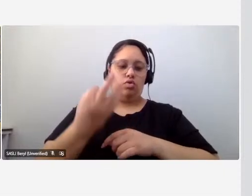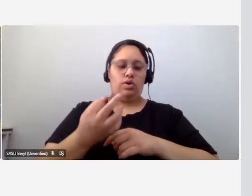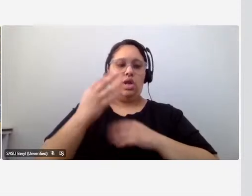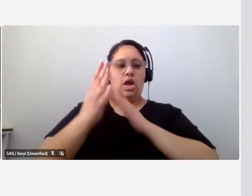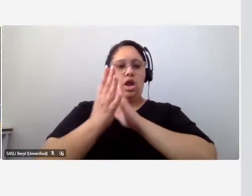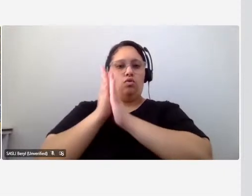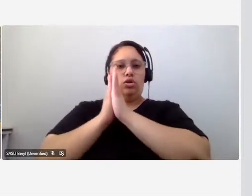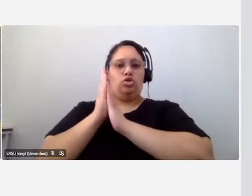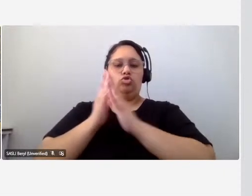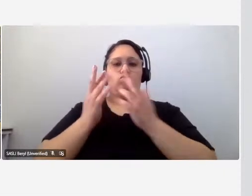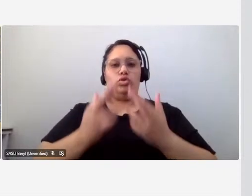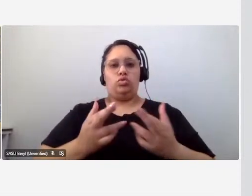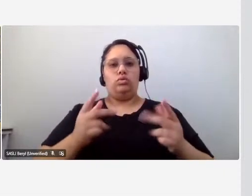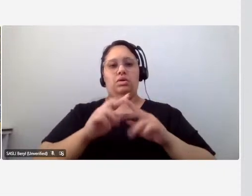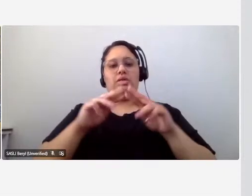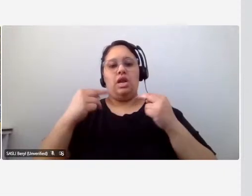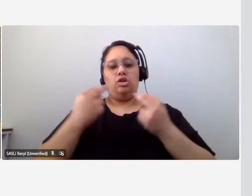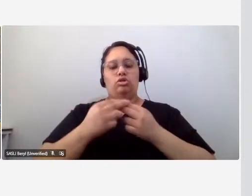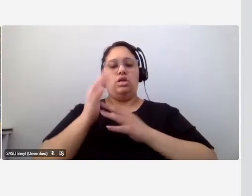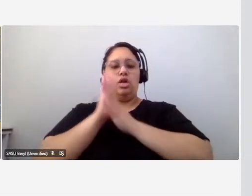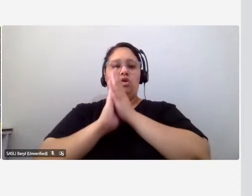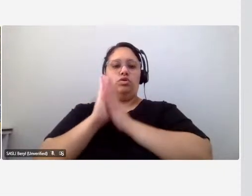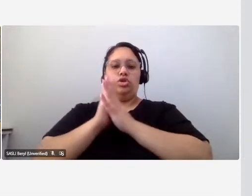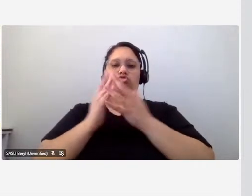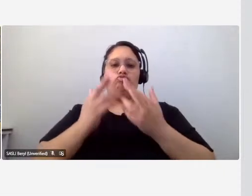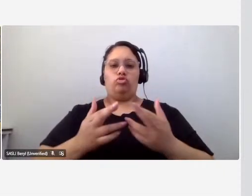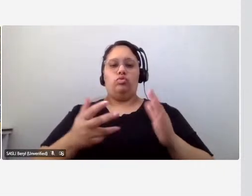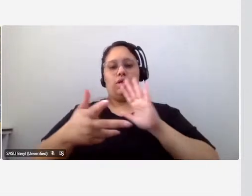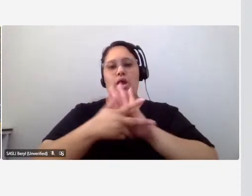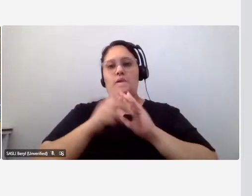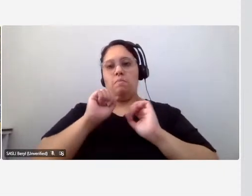Heritage Resources Act allows them to actually manage